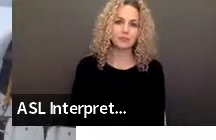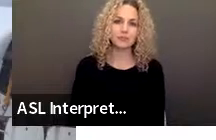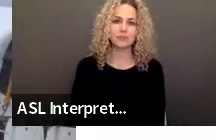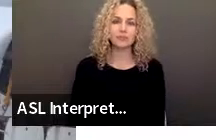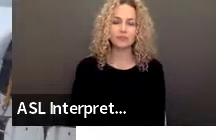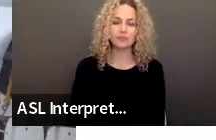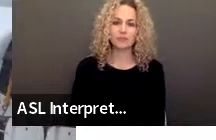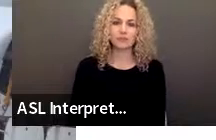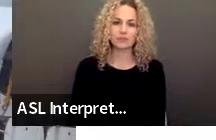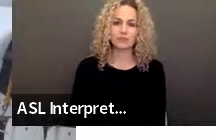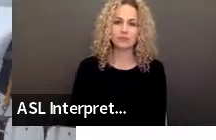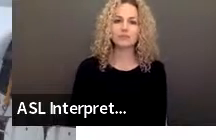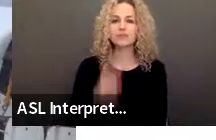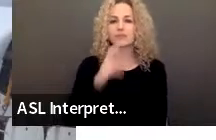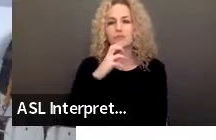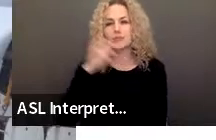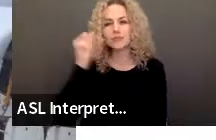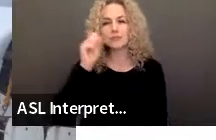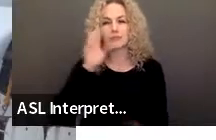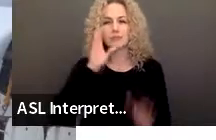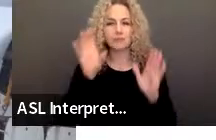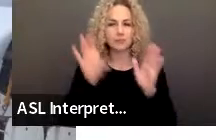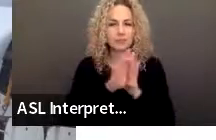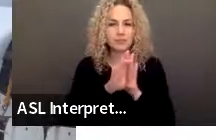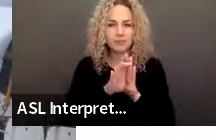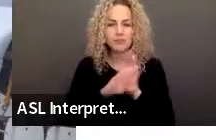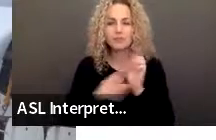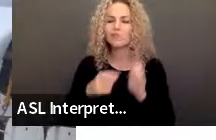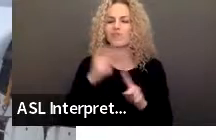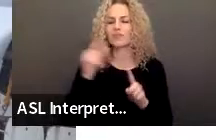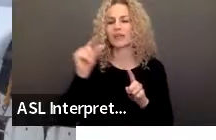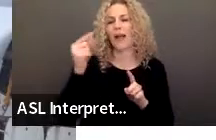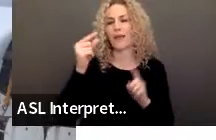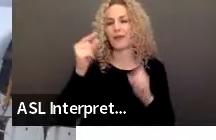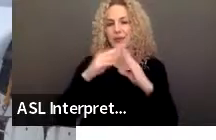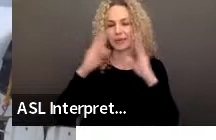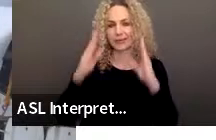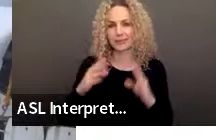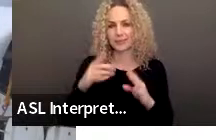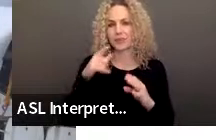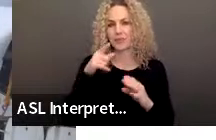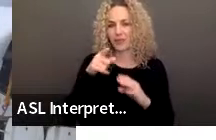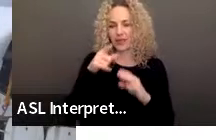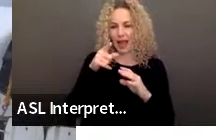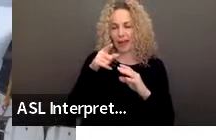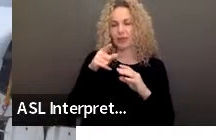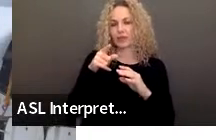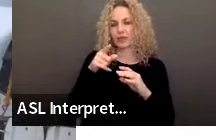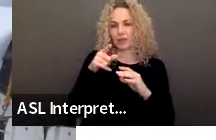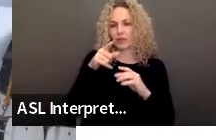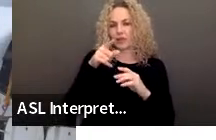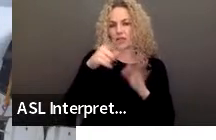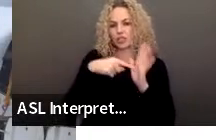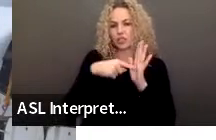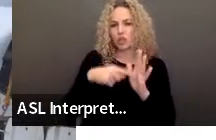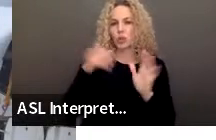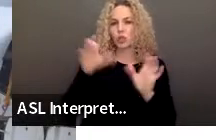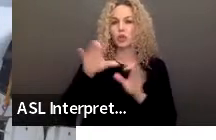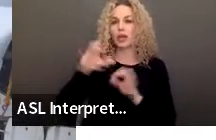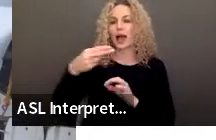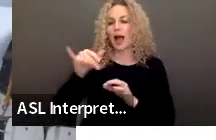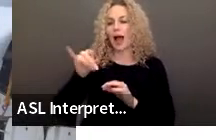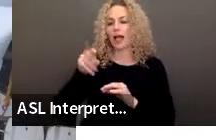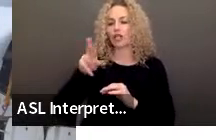This is an older photo from our greenhouse that depicts when we were doing hydroponic